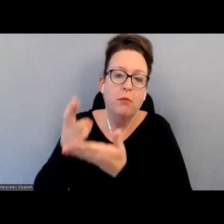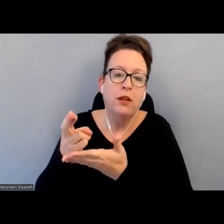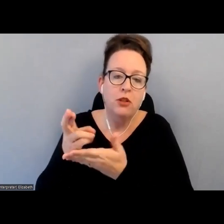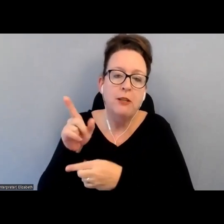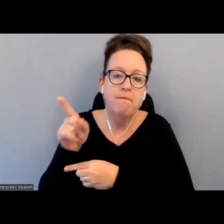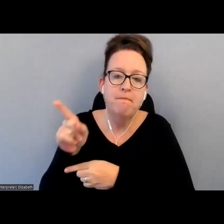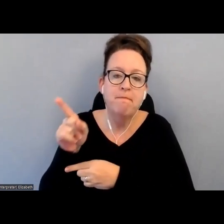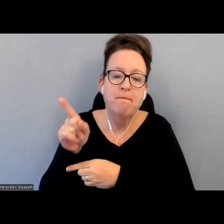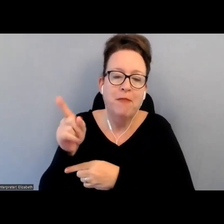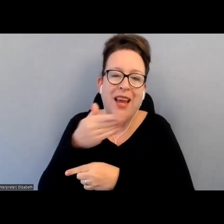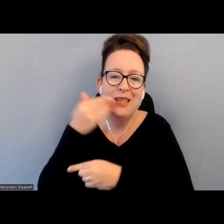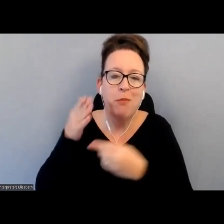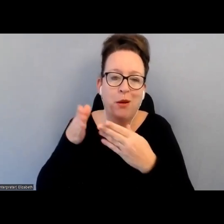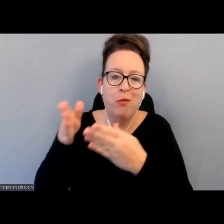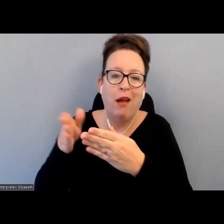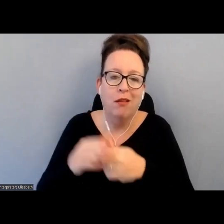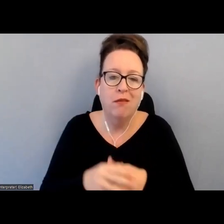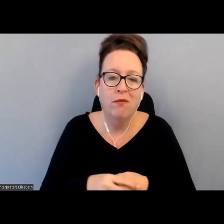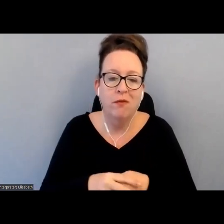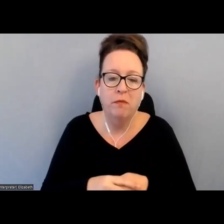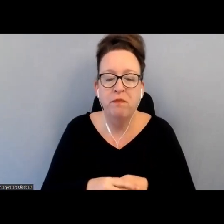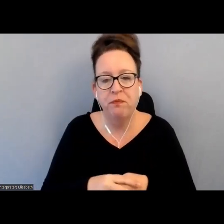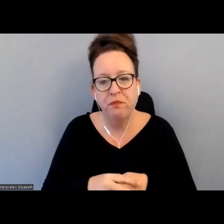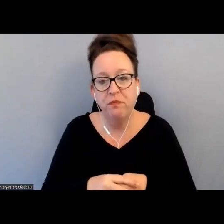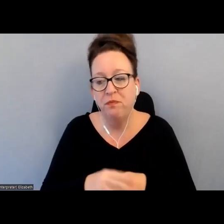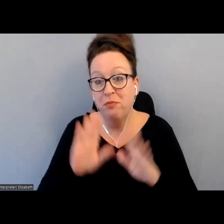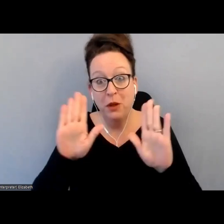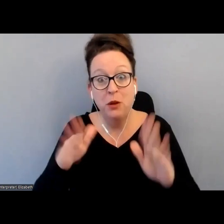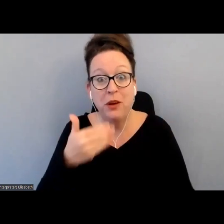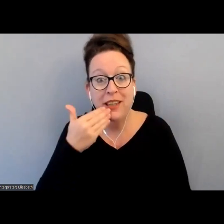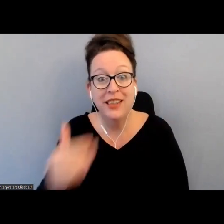rehabilitation is a better fit for them. Great.